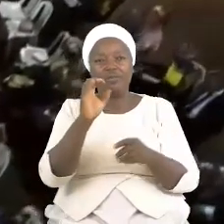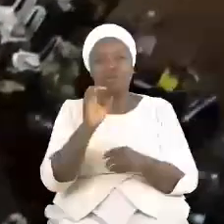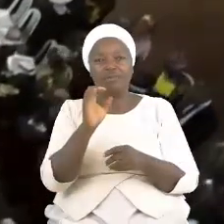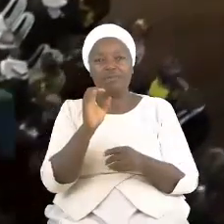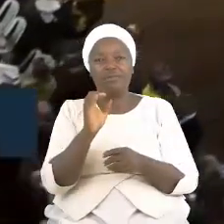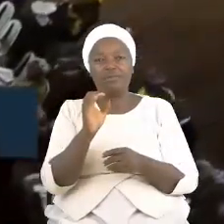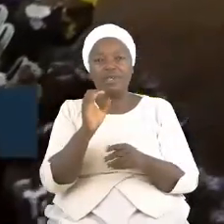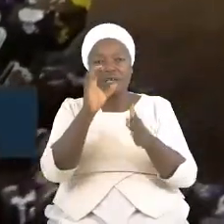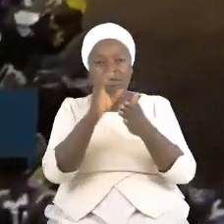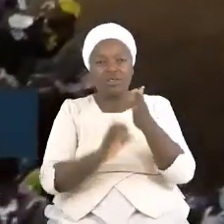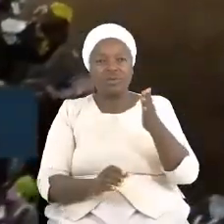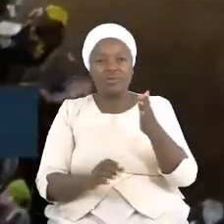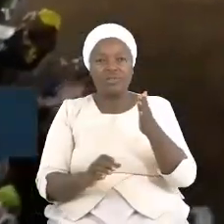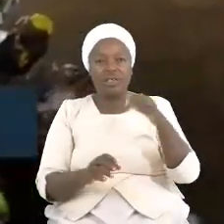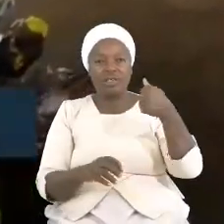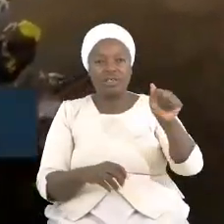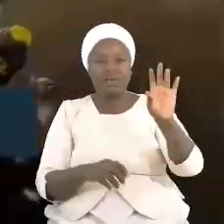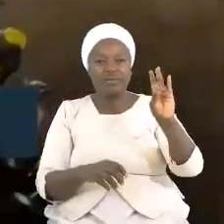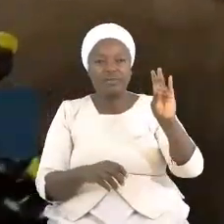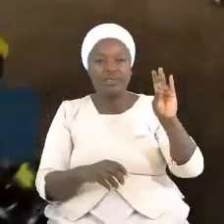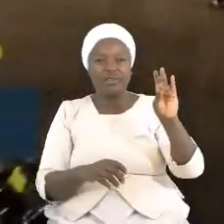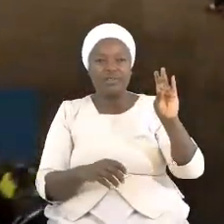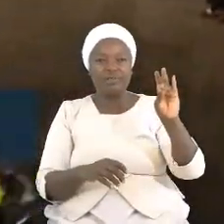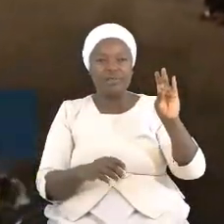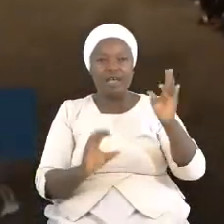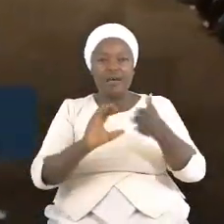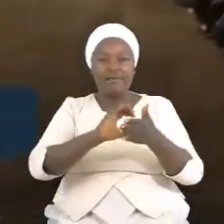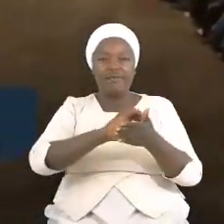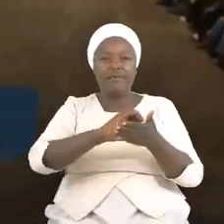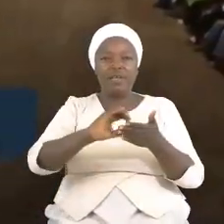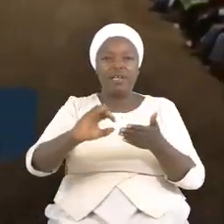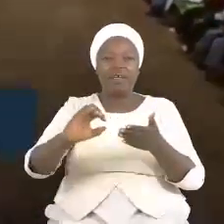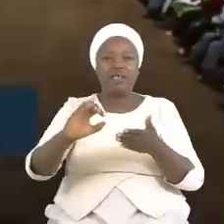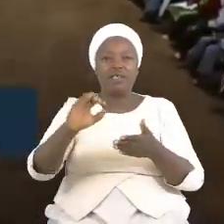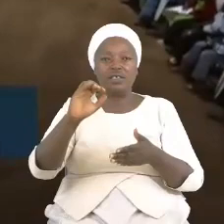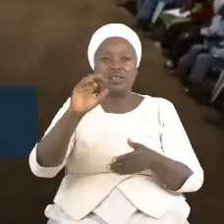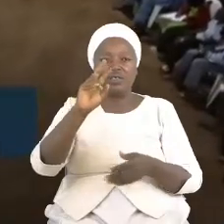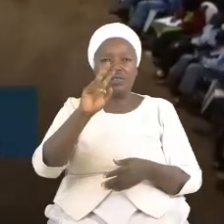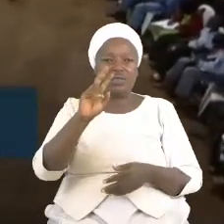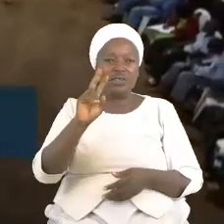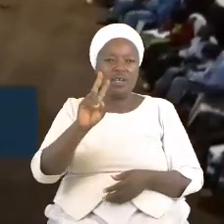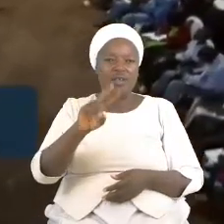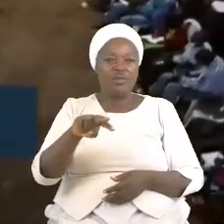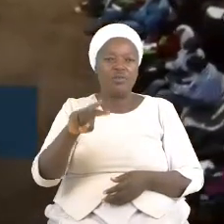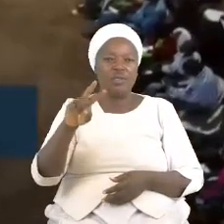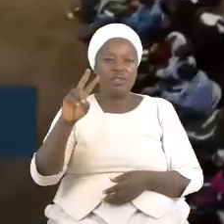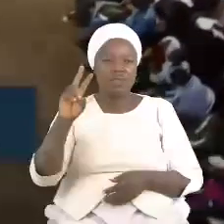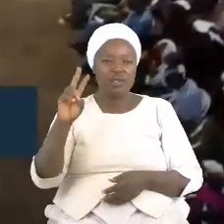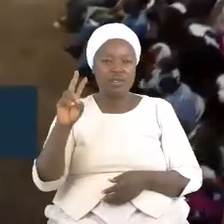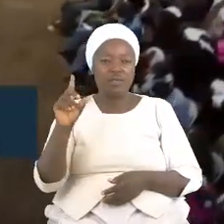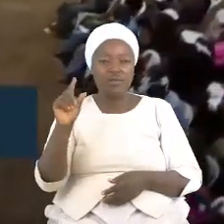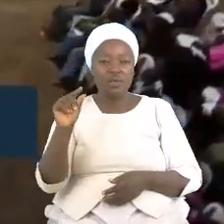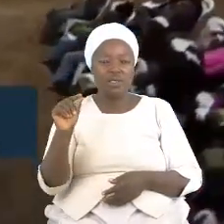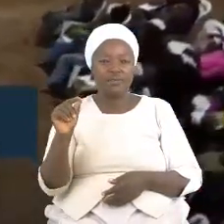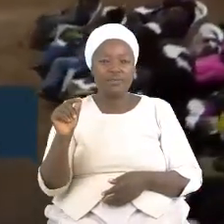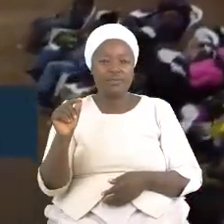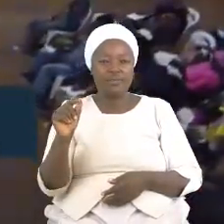chapter 17, and I'm reading from verse 20. Matthew chapter